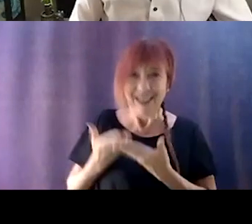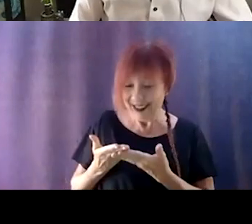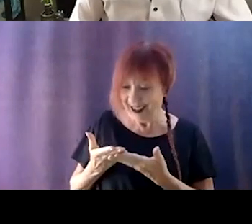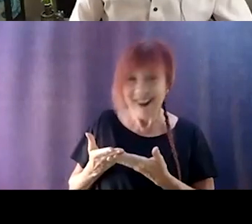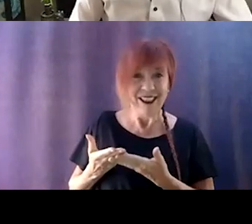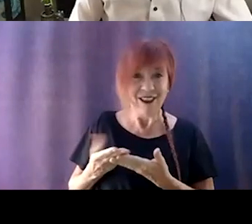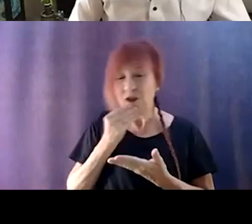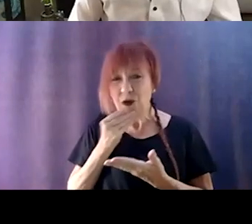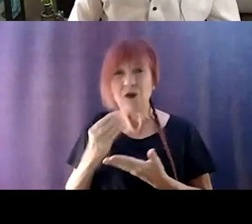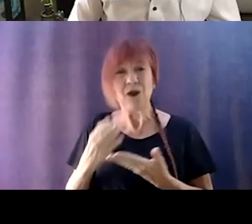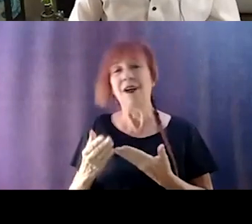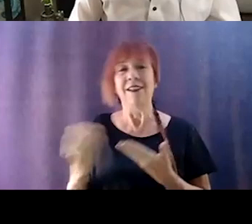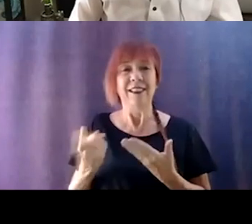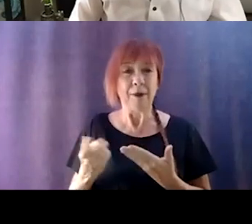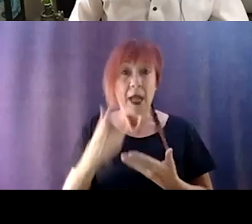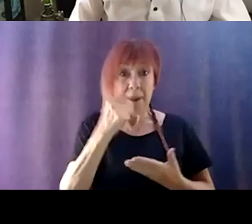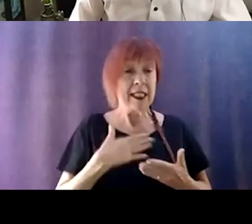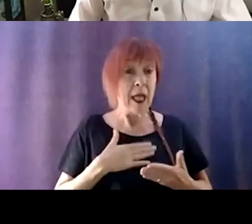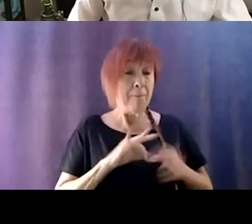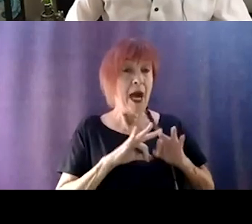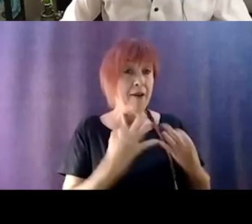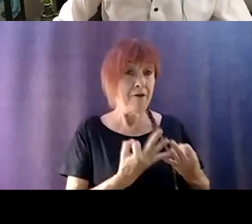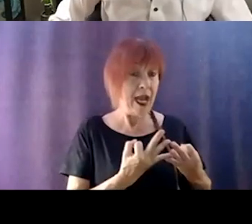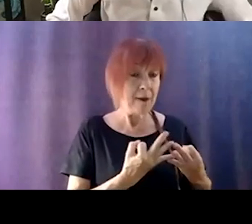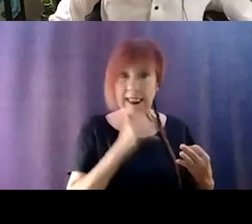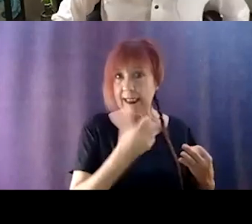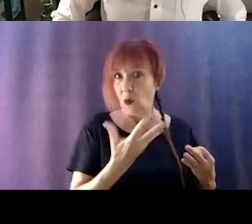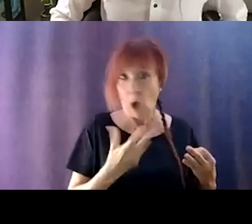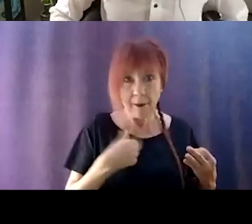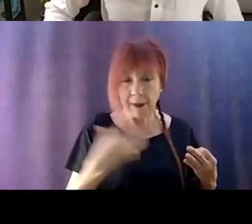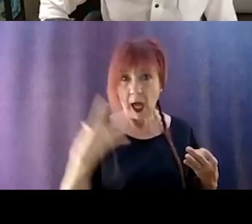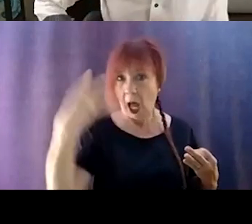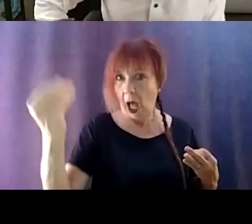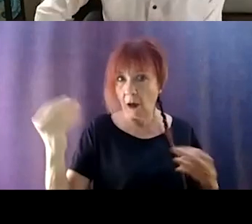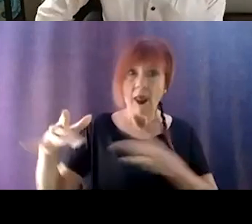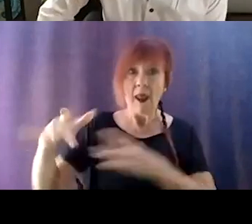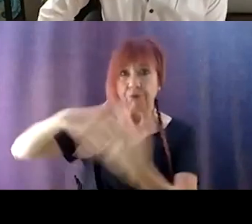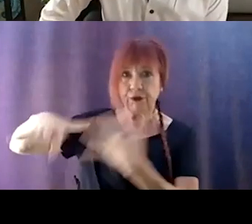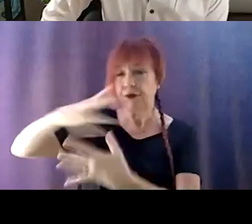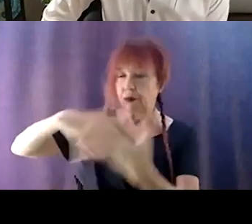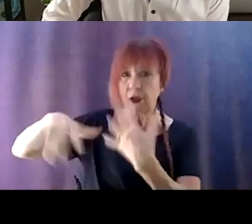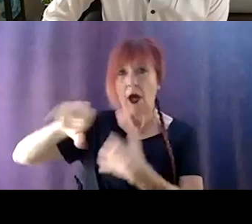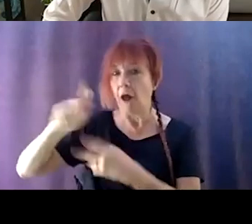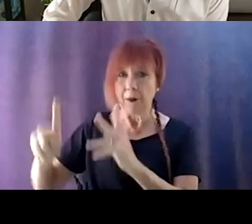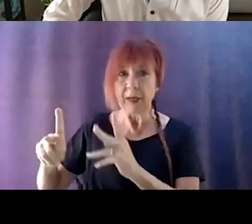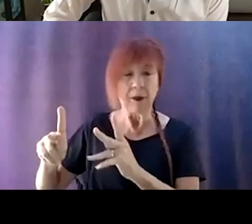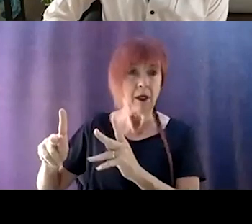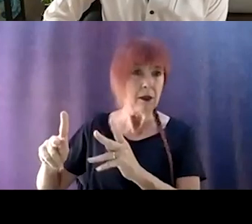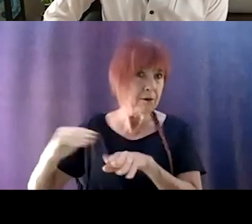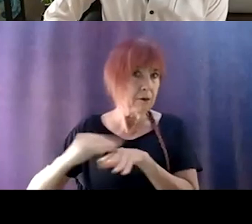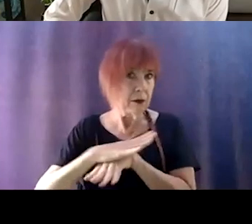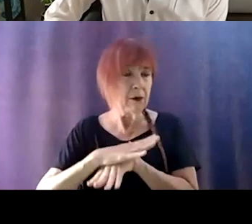protective family here that doesn't want me to go out and be in contact with other people because it could jeopardize their health.